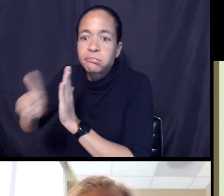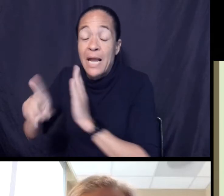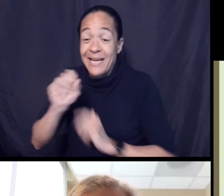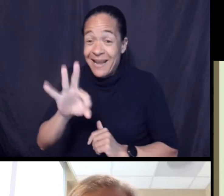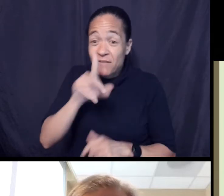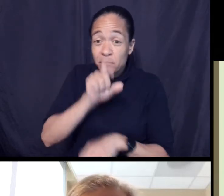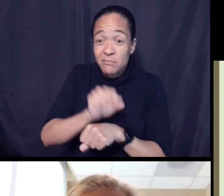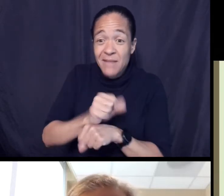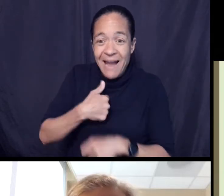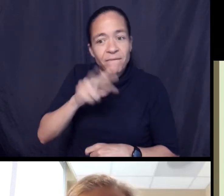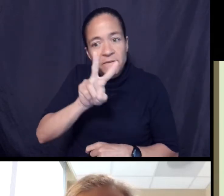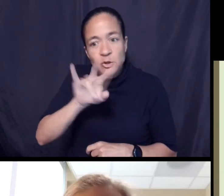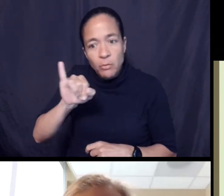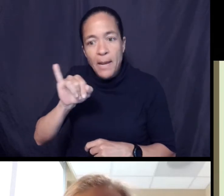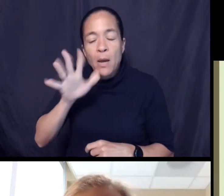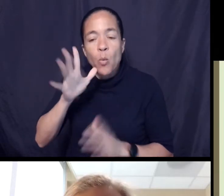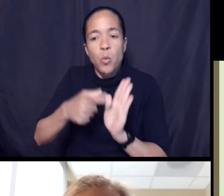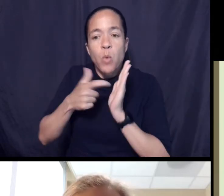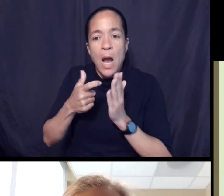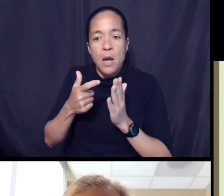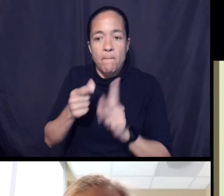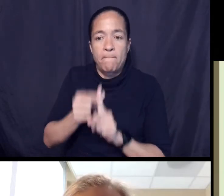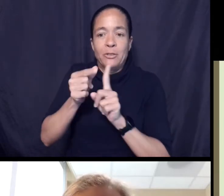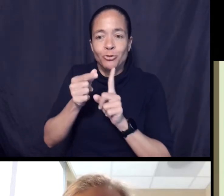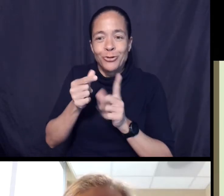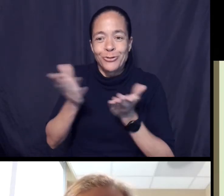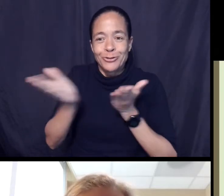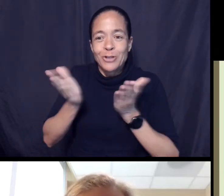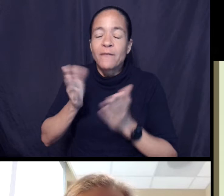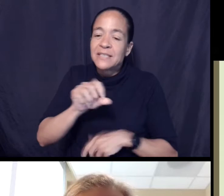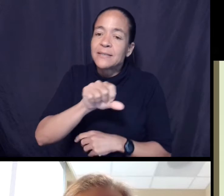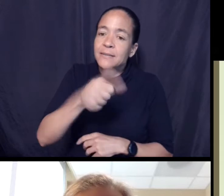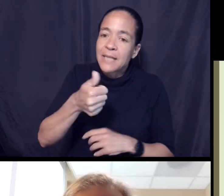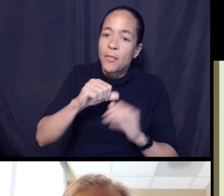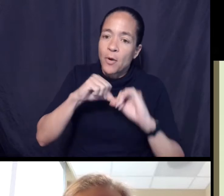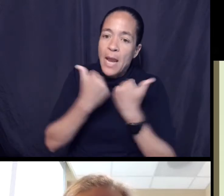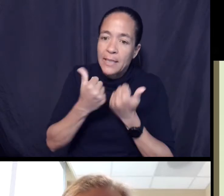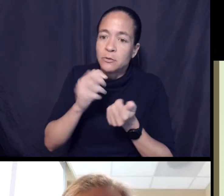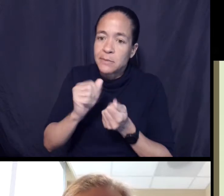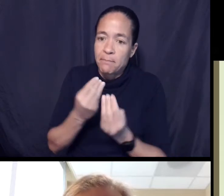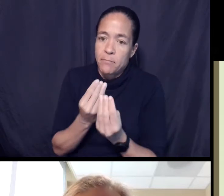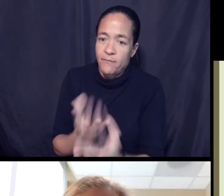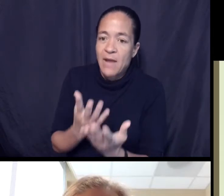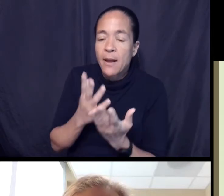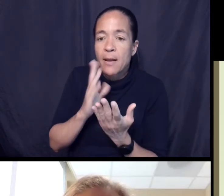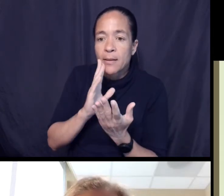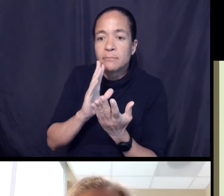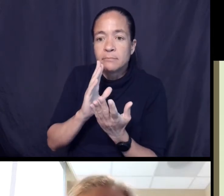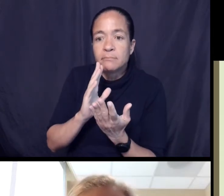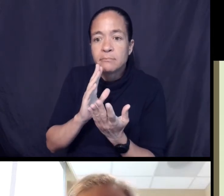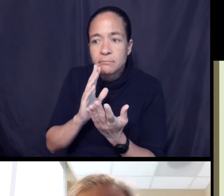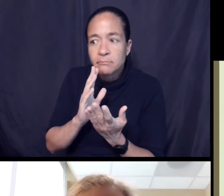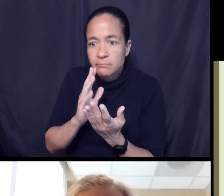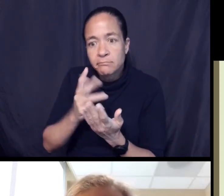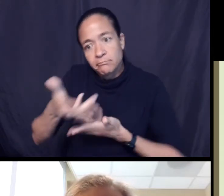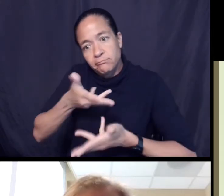special services, which can be provided through other agencies that work with children with visual impairment